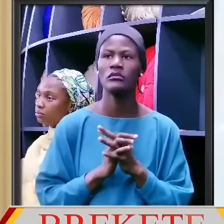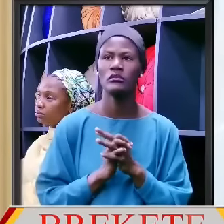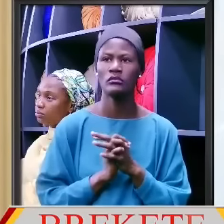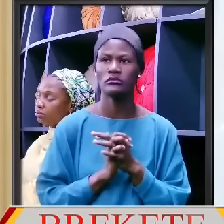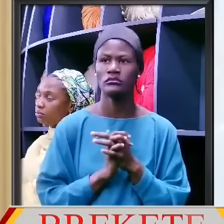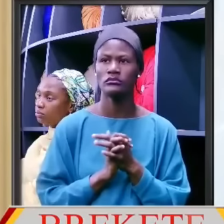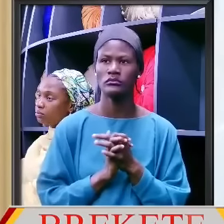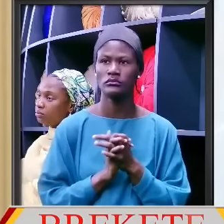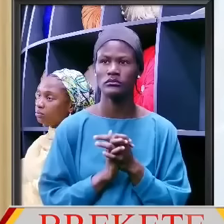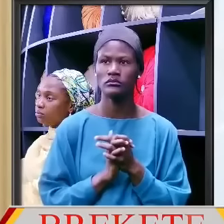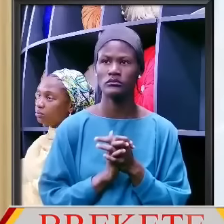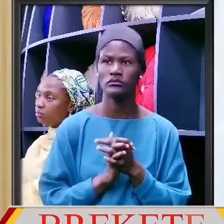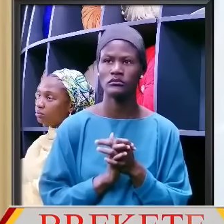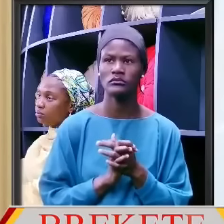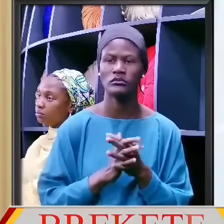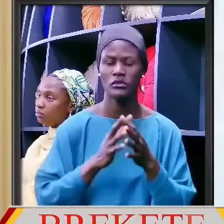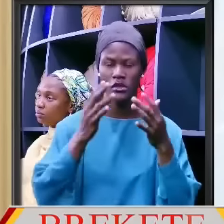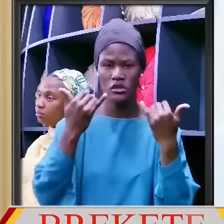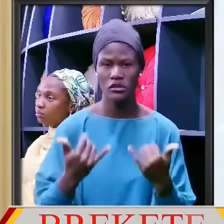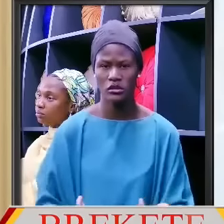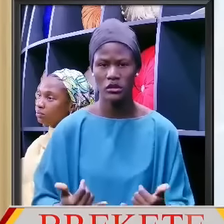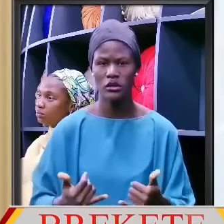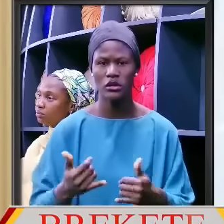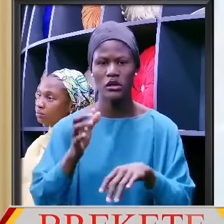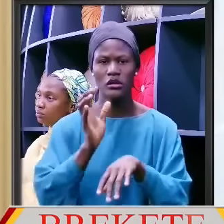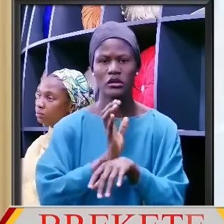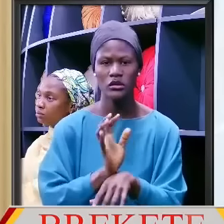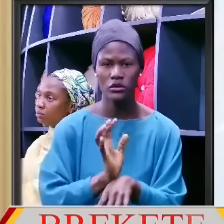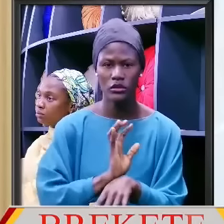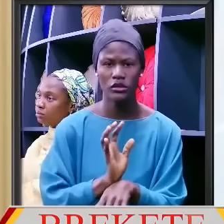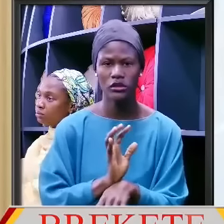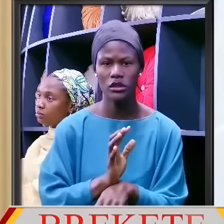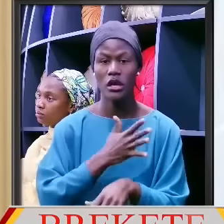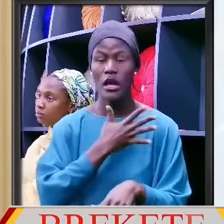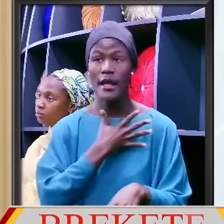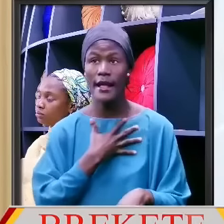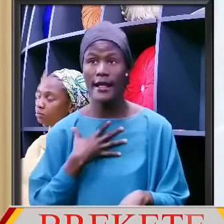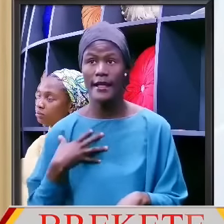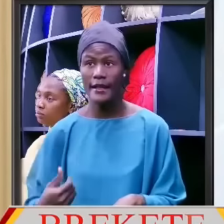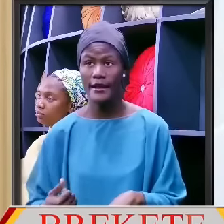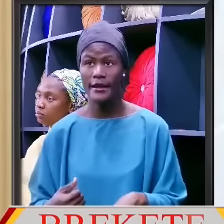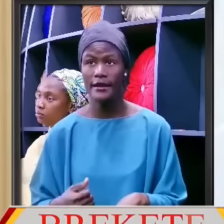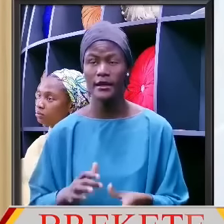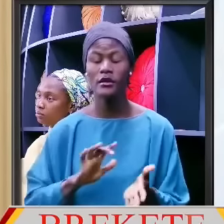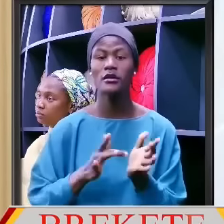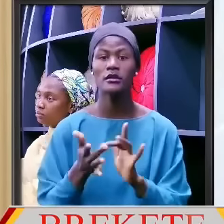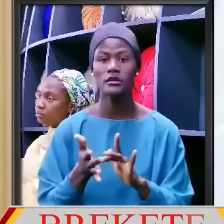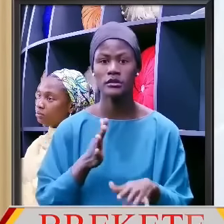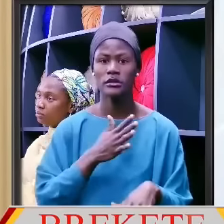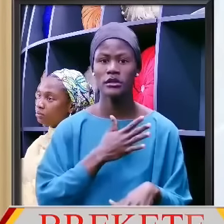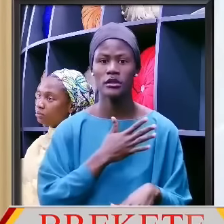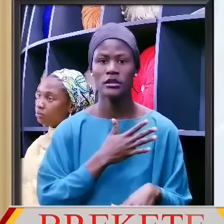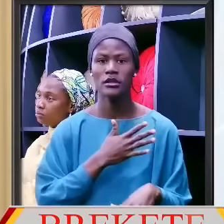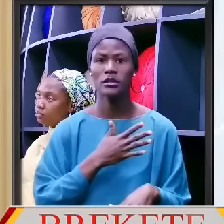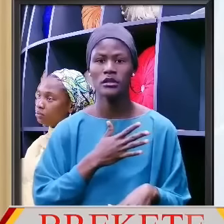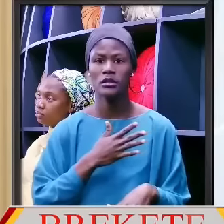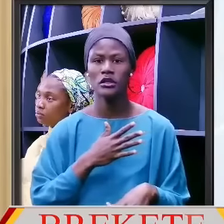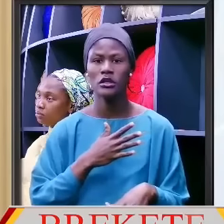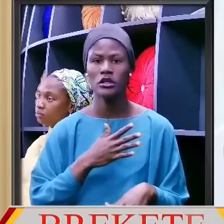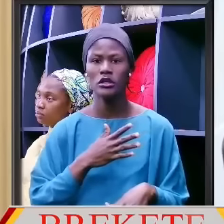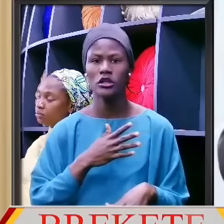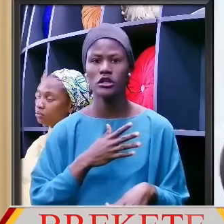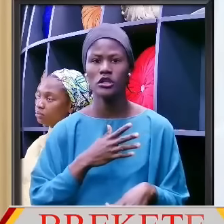now a Christian and a Catholic, he duped a fellow Christian